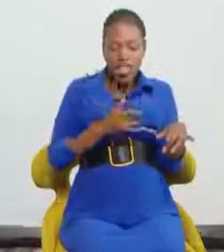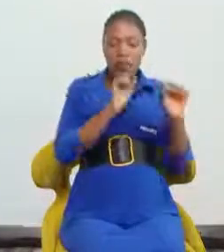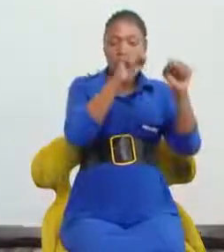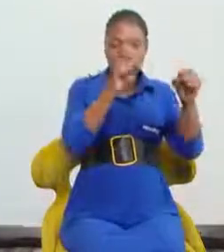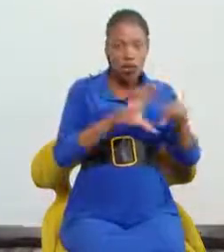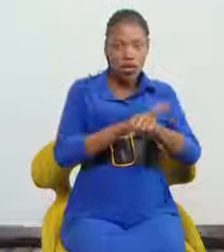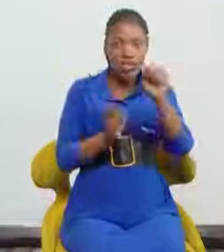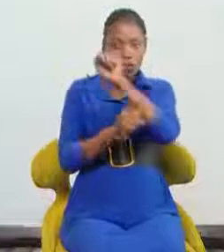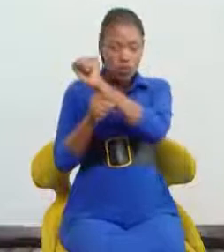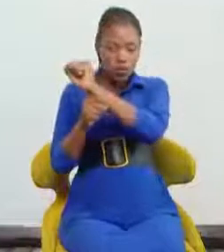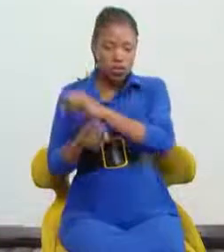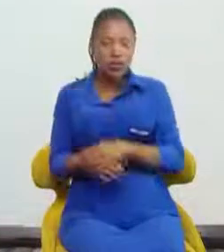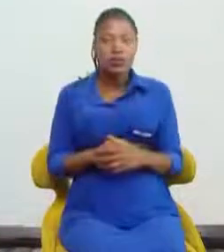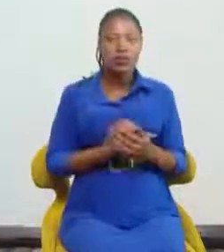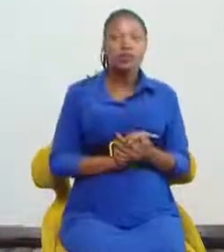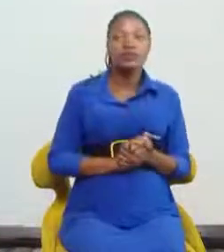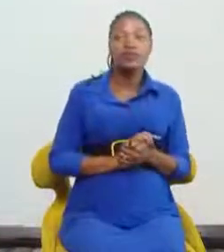support.